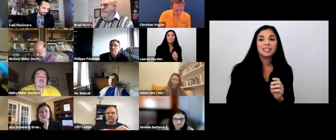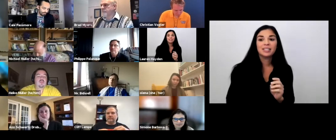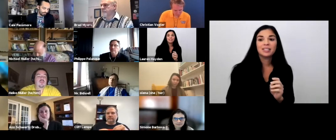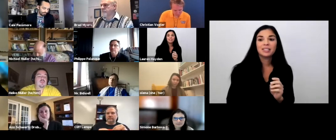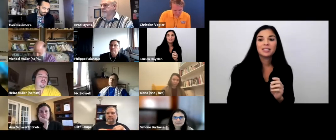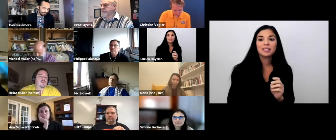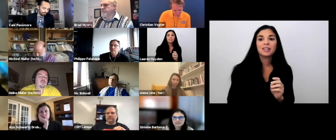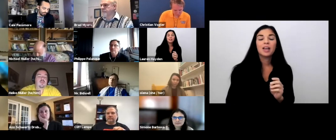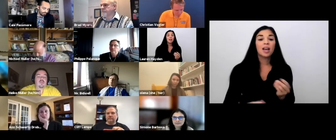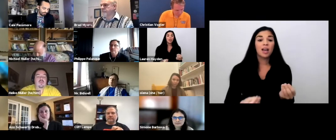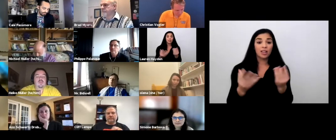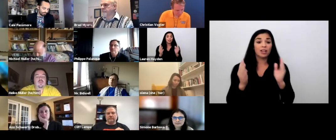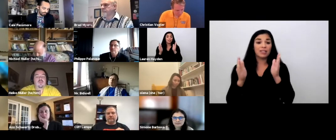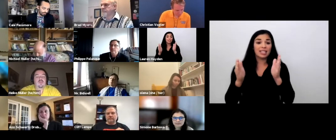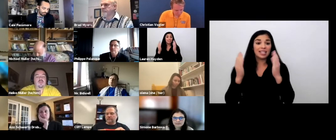on